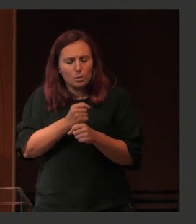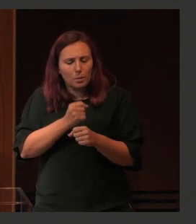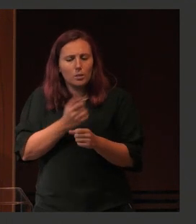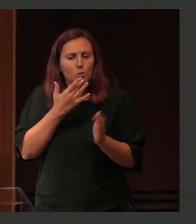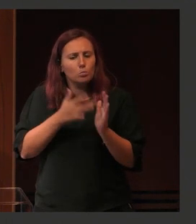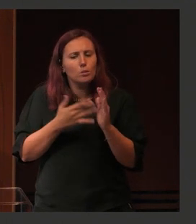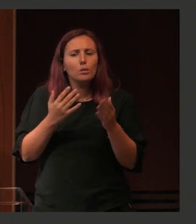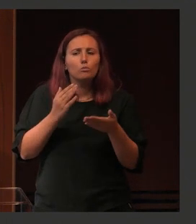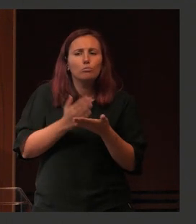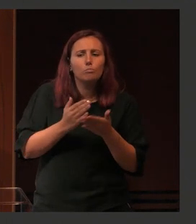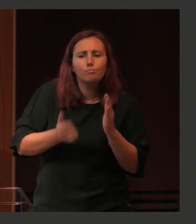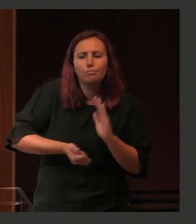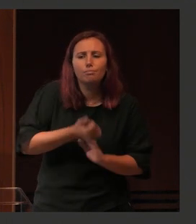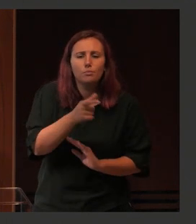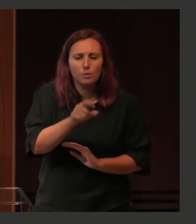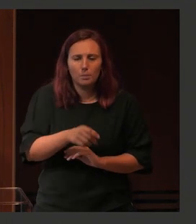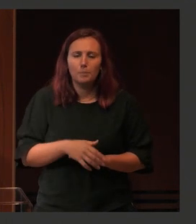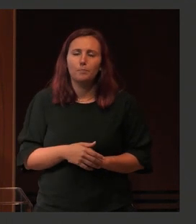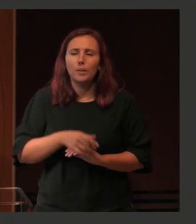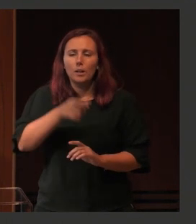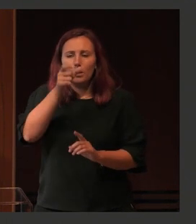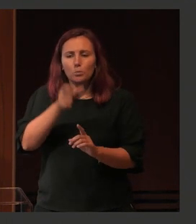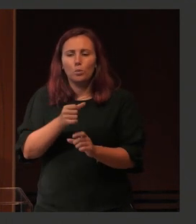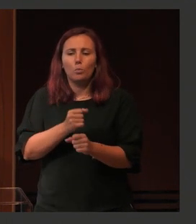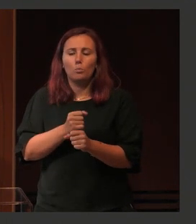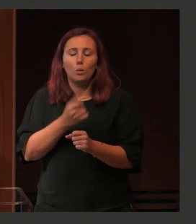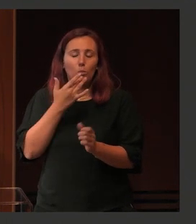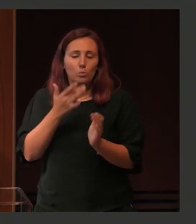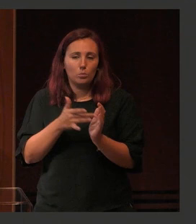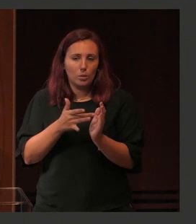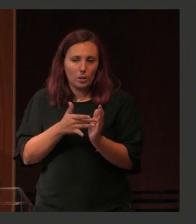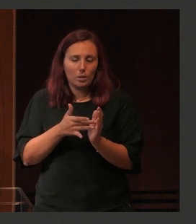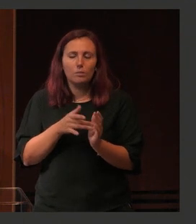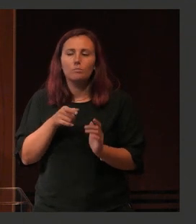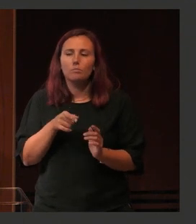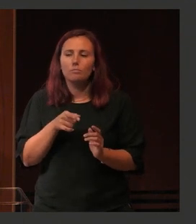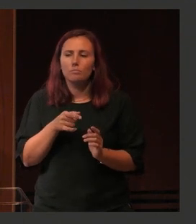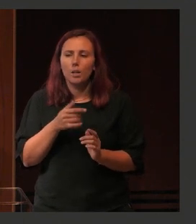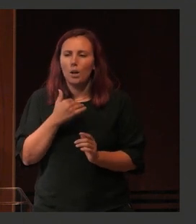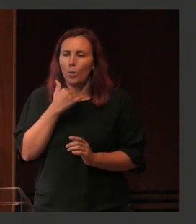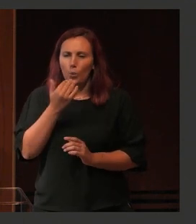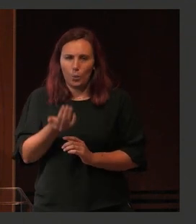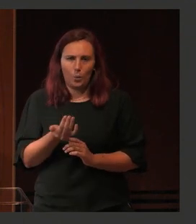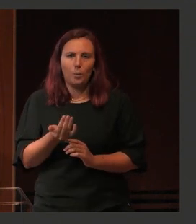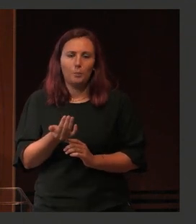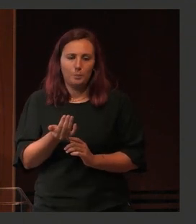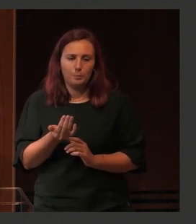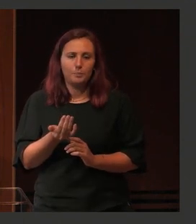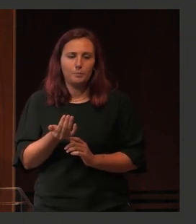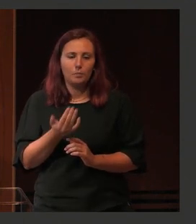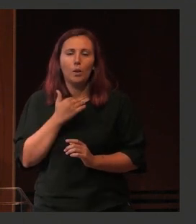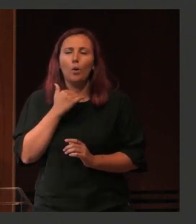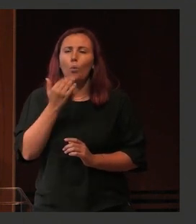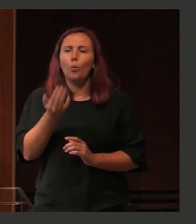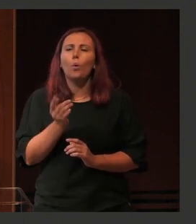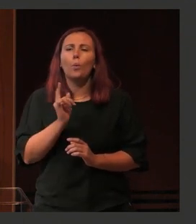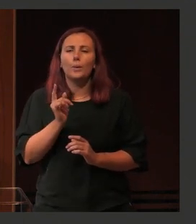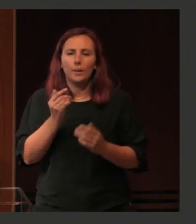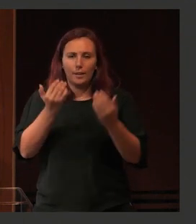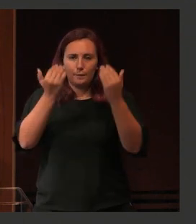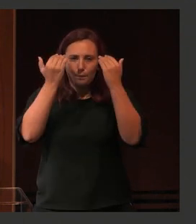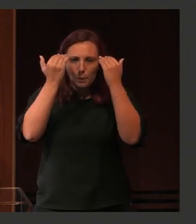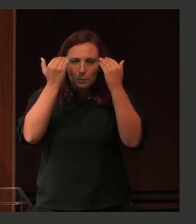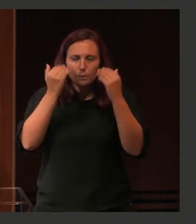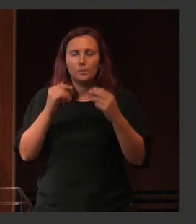And the teacher librarians are, as I said, and as you know very well, experts in information, in